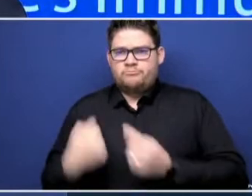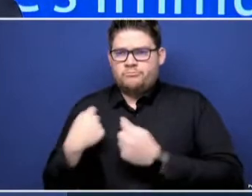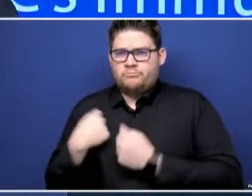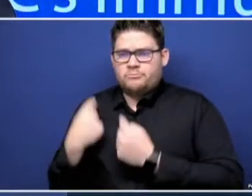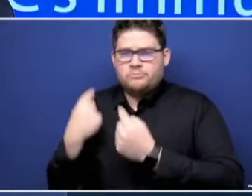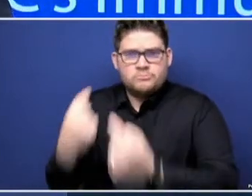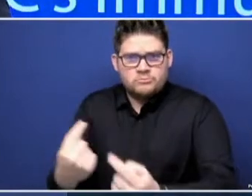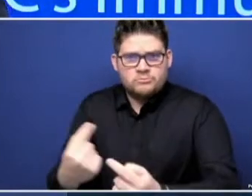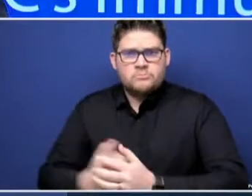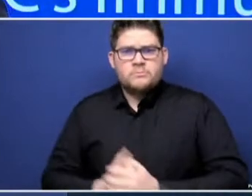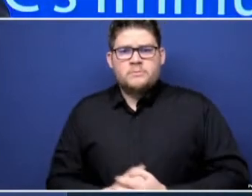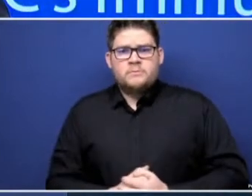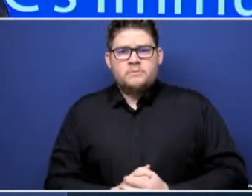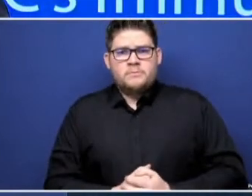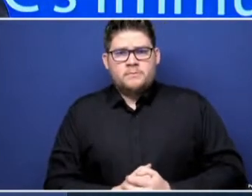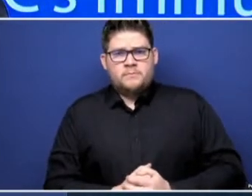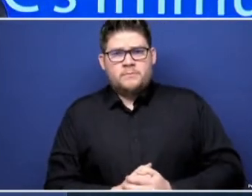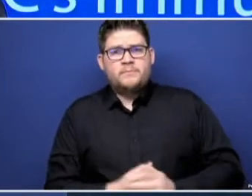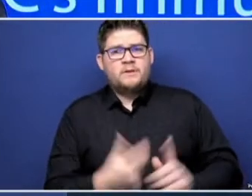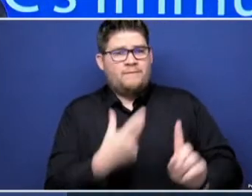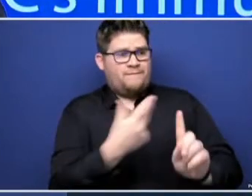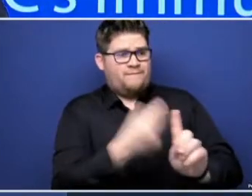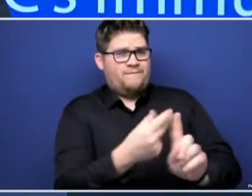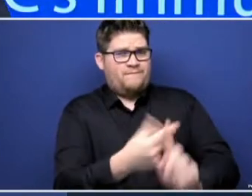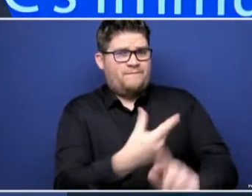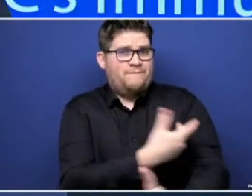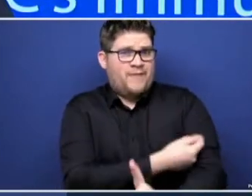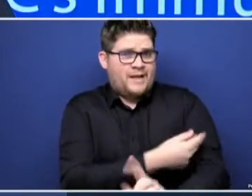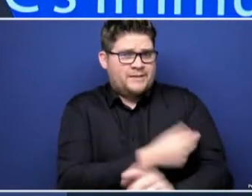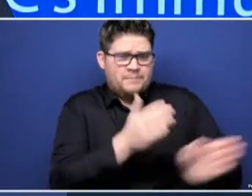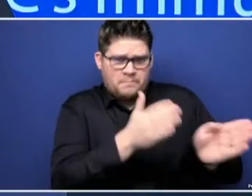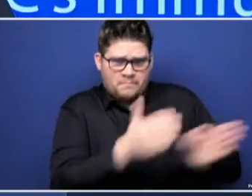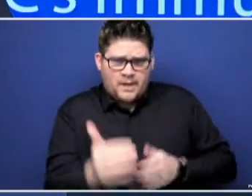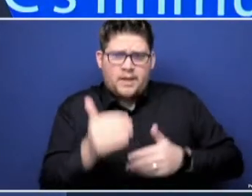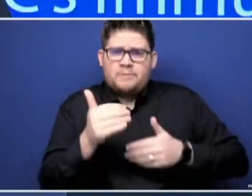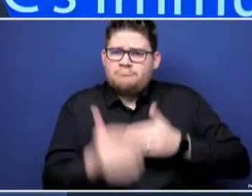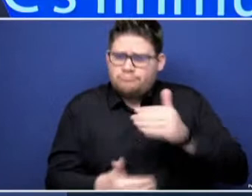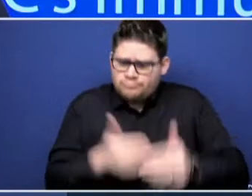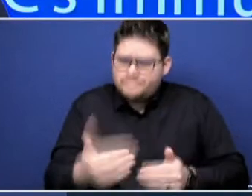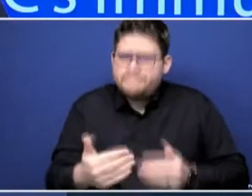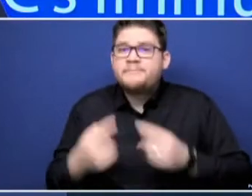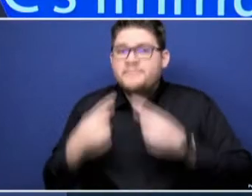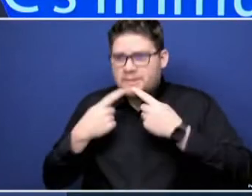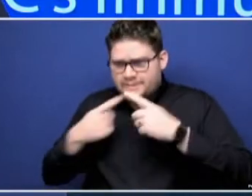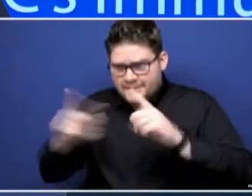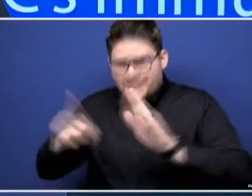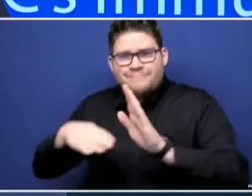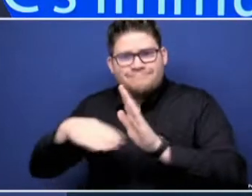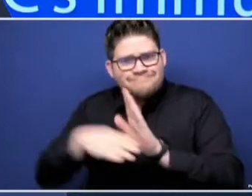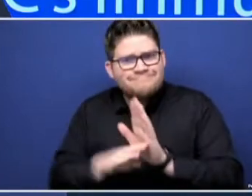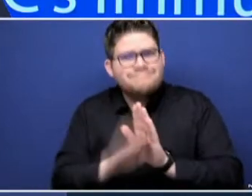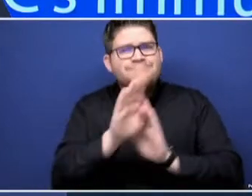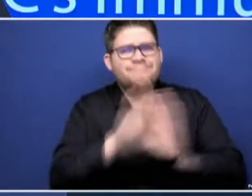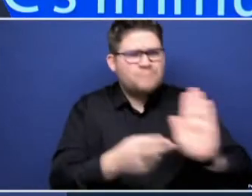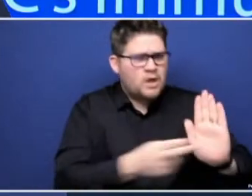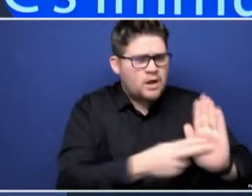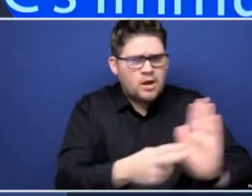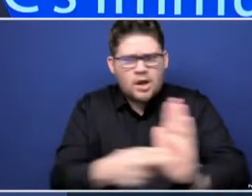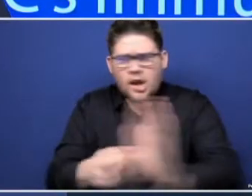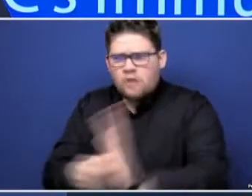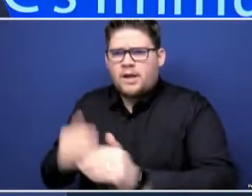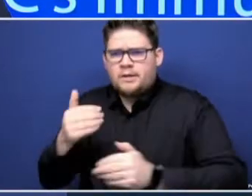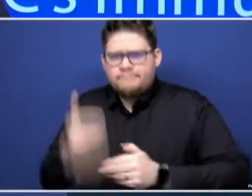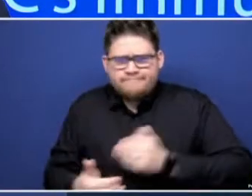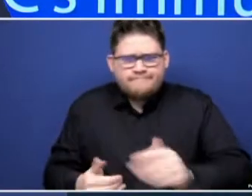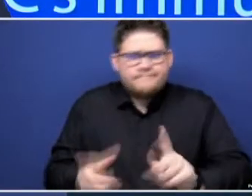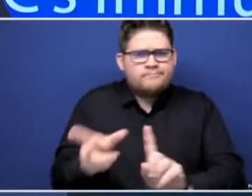work that everyone across the province has been doing to get out of the situation we've been in for the past 12 months.